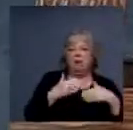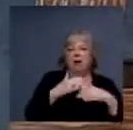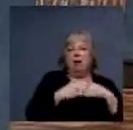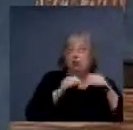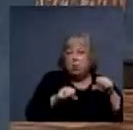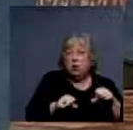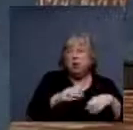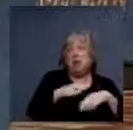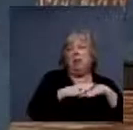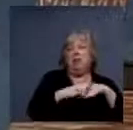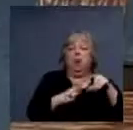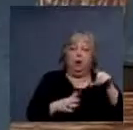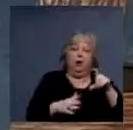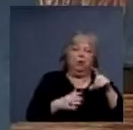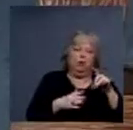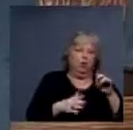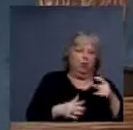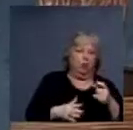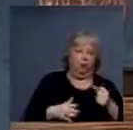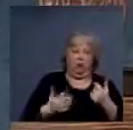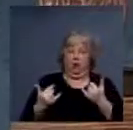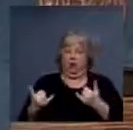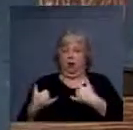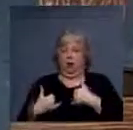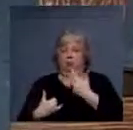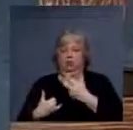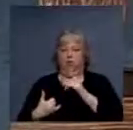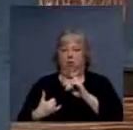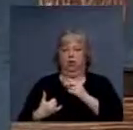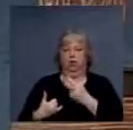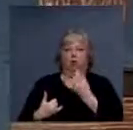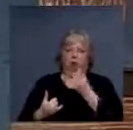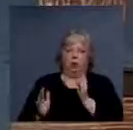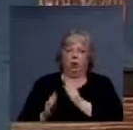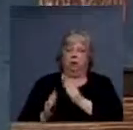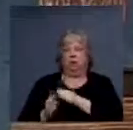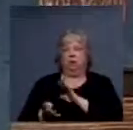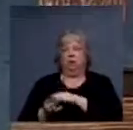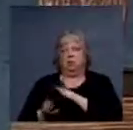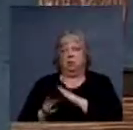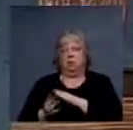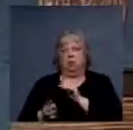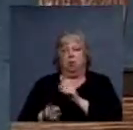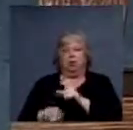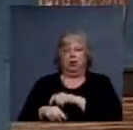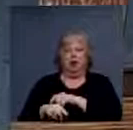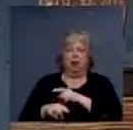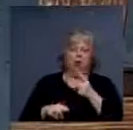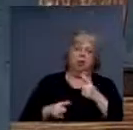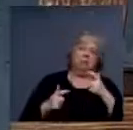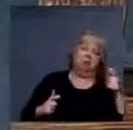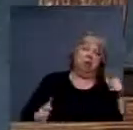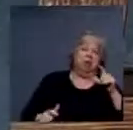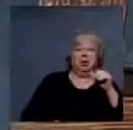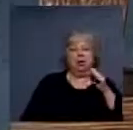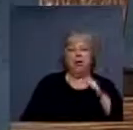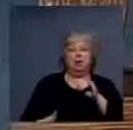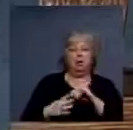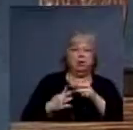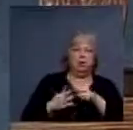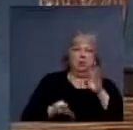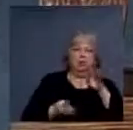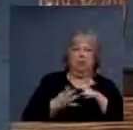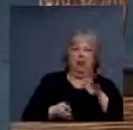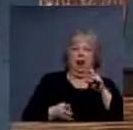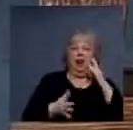I currently have 3 dogs. I have 2 little ones that like to bark all the time, and then I have 1 big lab that she barks louder than